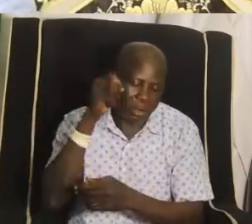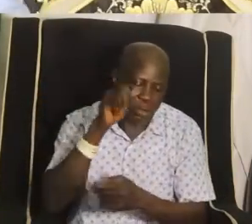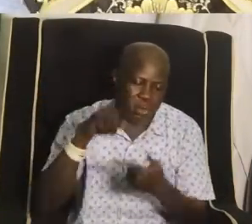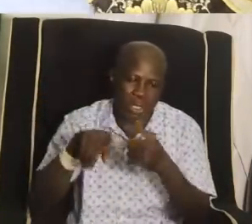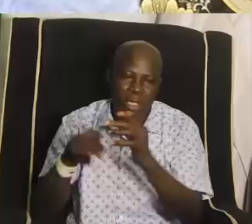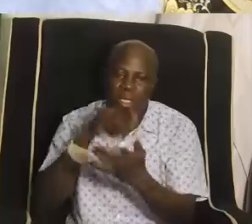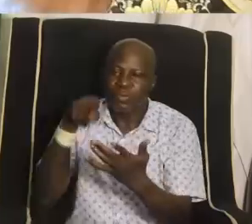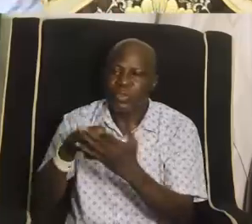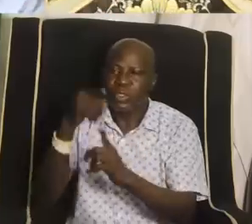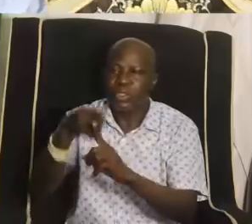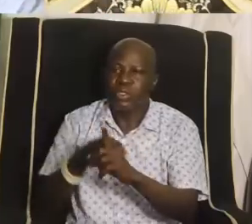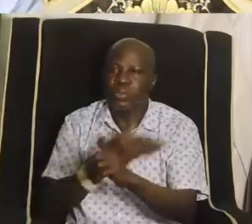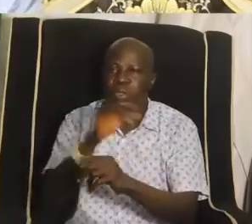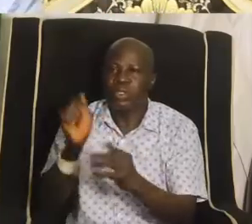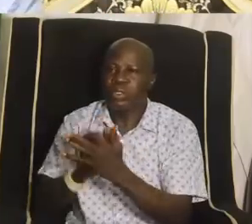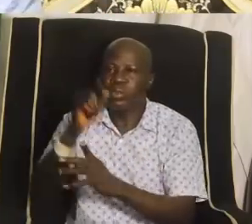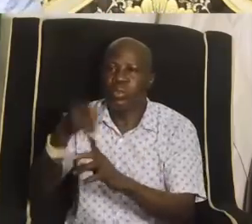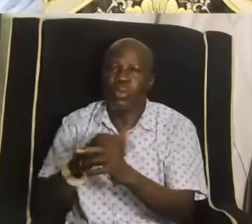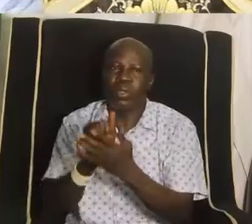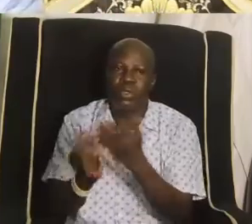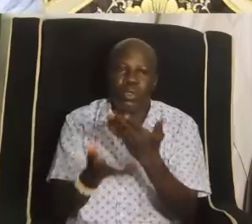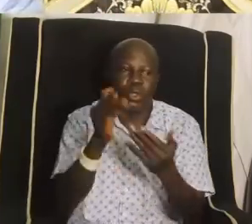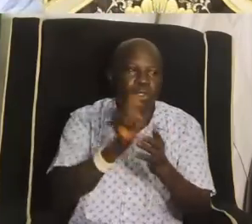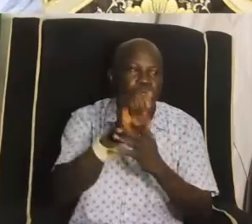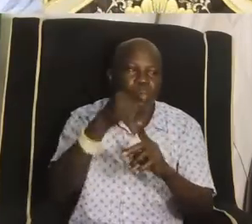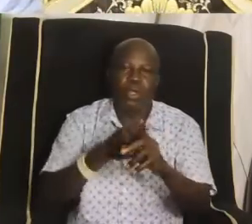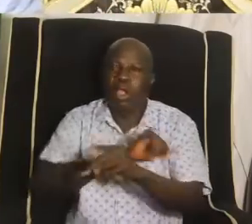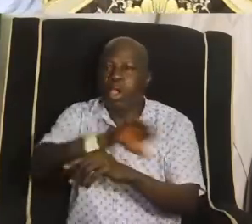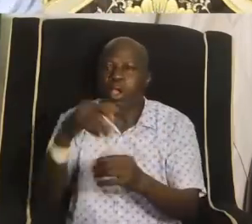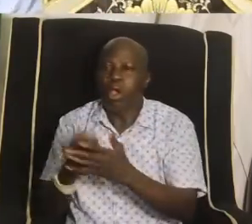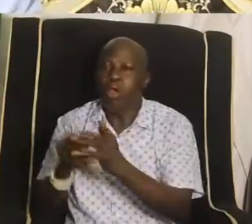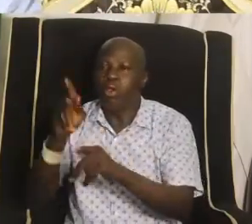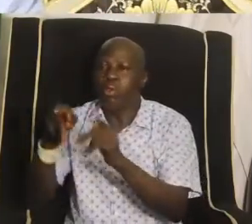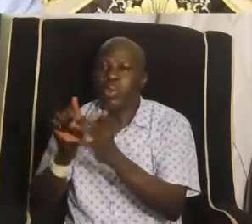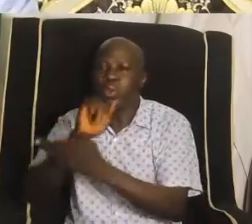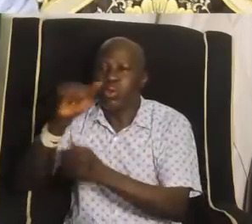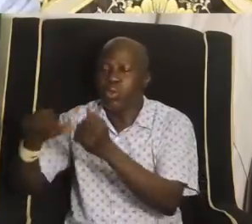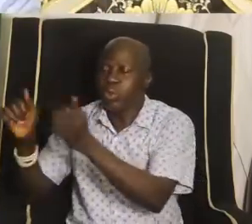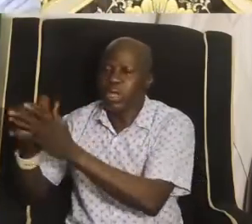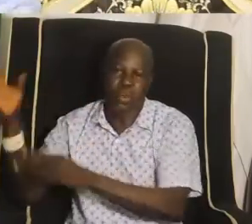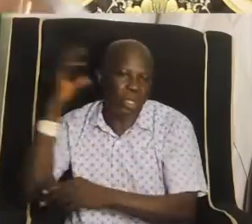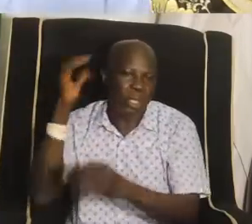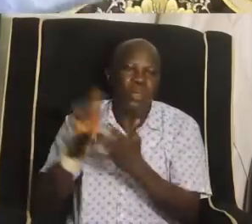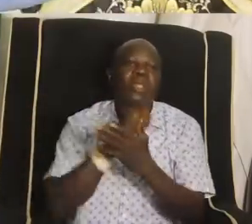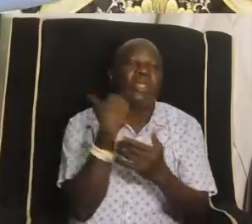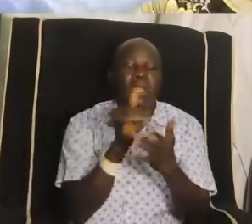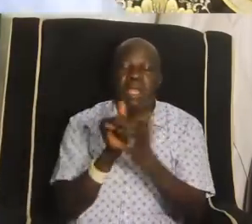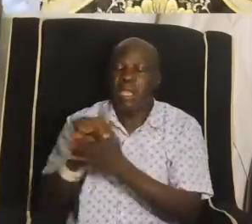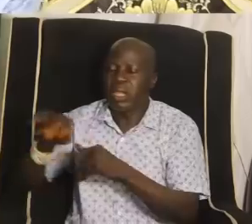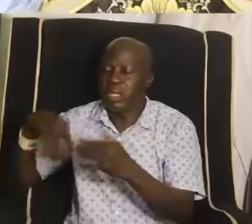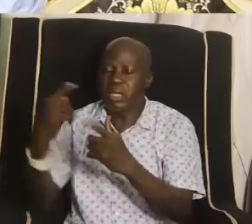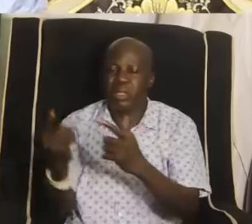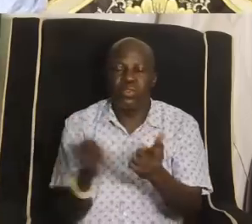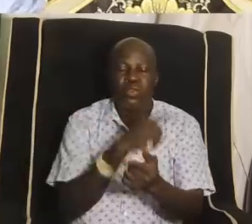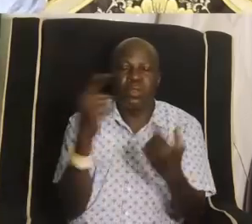testimony osu yi je osu irorun is the easy month gbo en to ngbo me gbo aso tele everyone that is hearing me yet no ni ojo